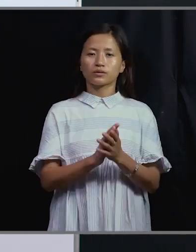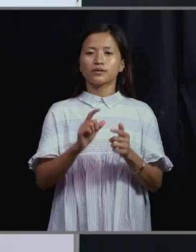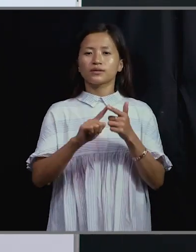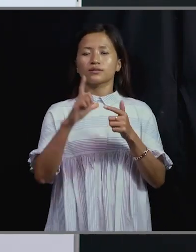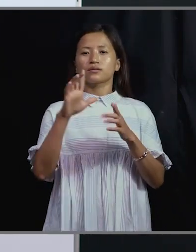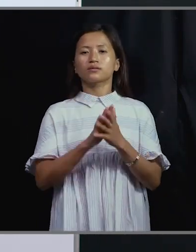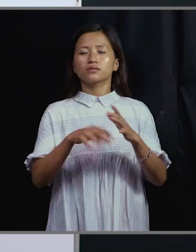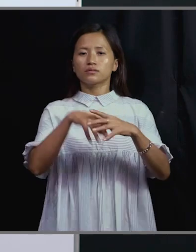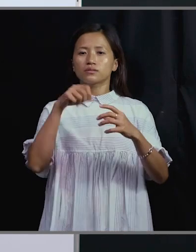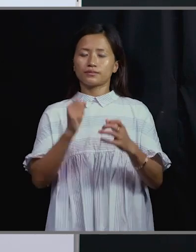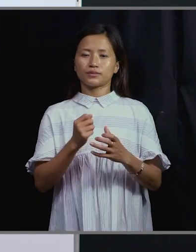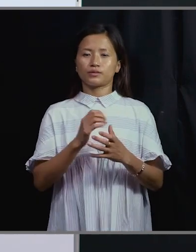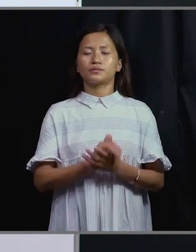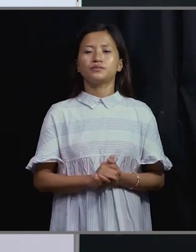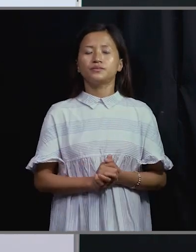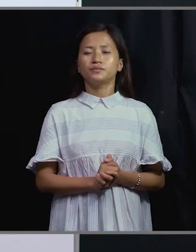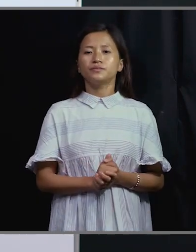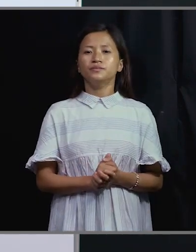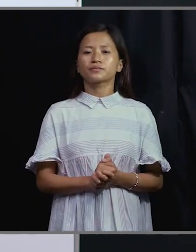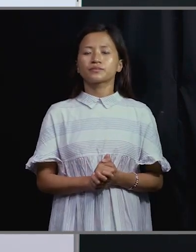electrons have come out here.